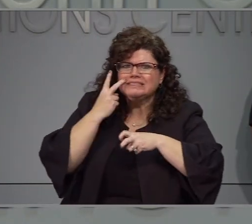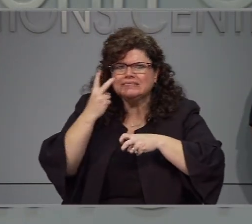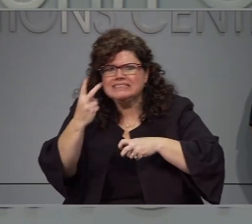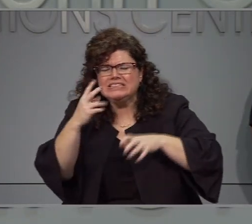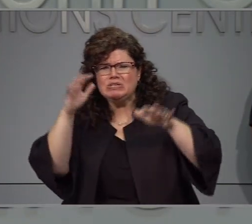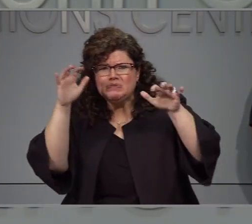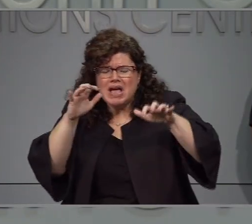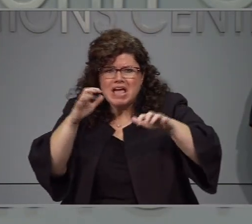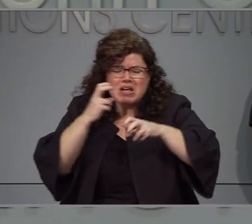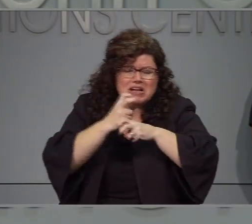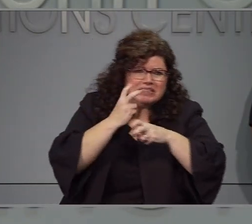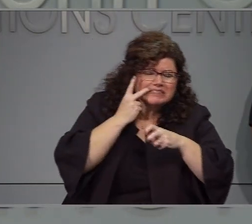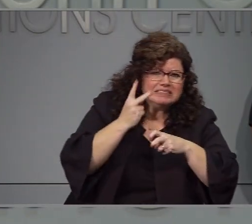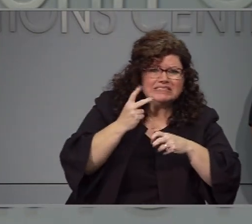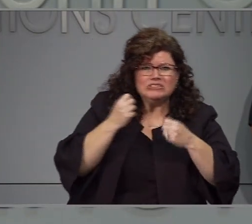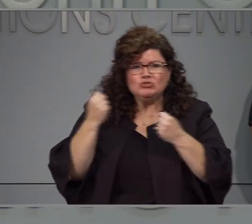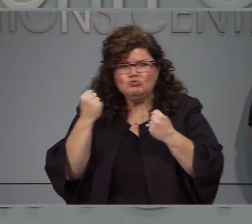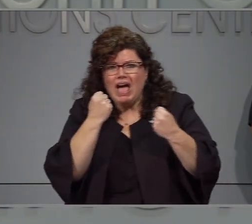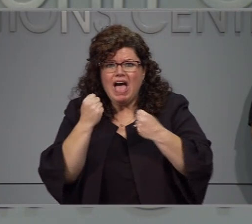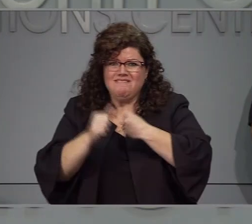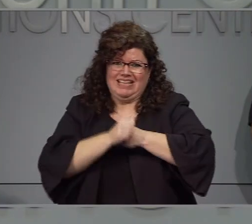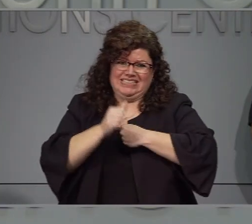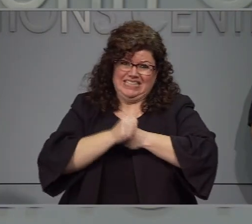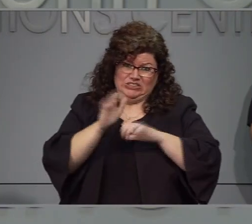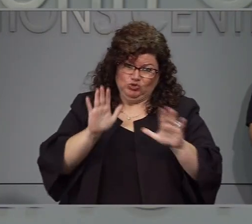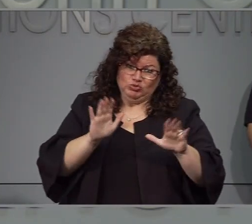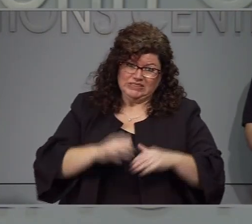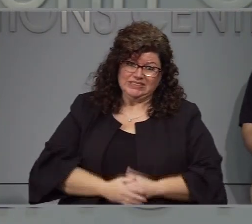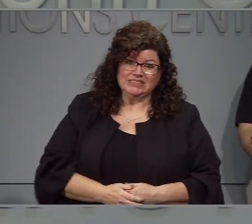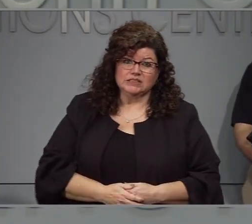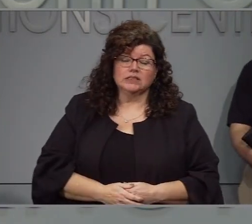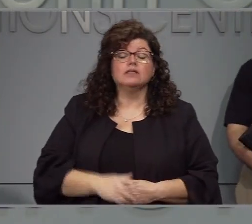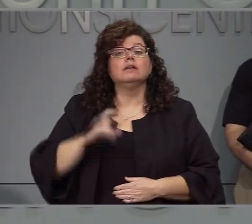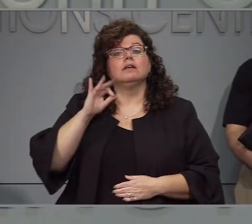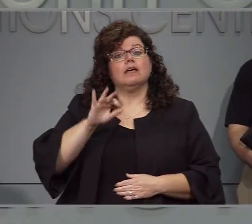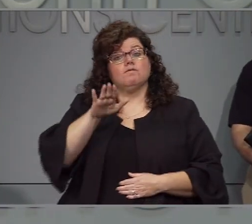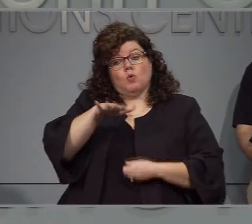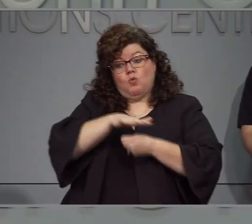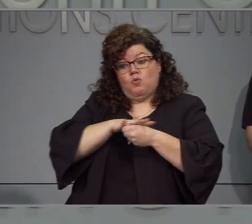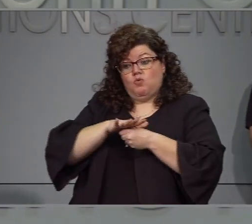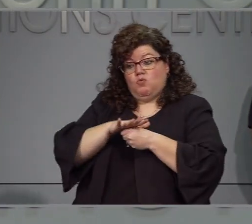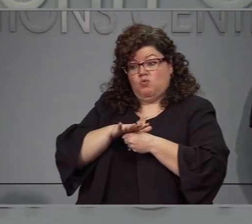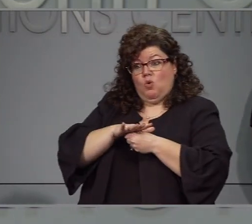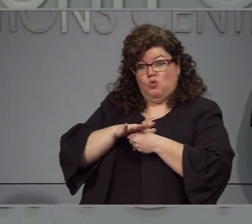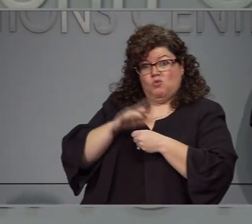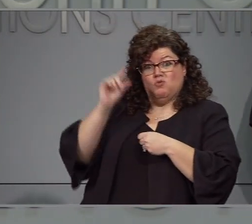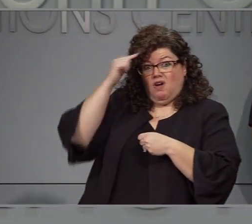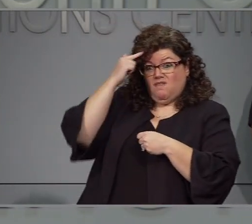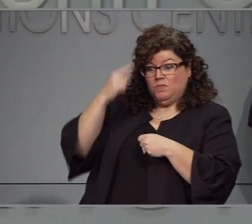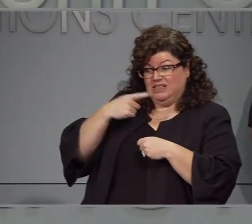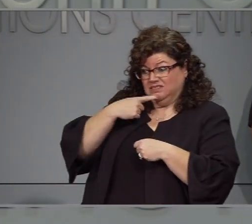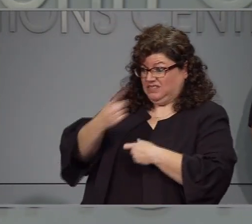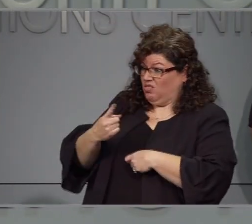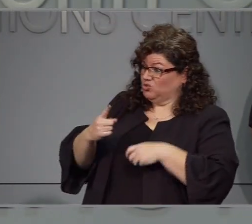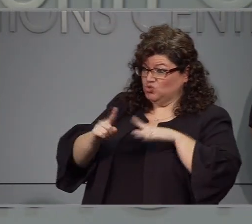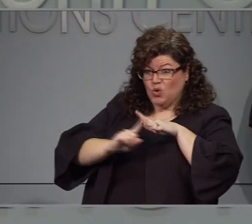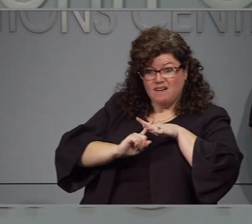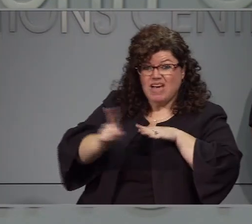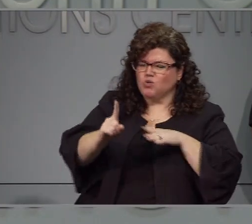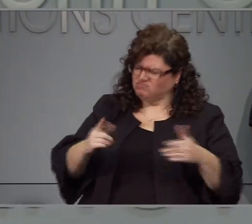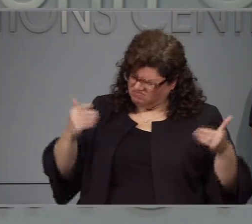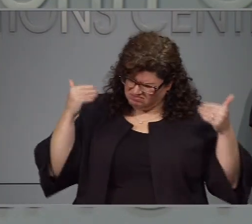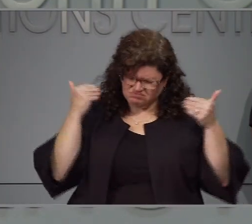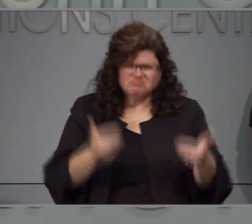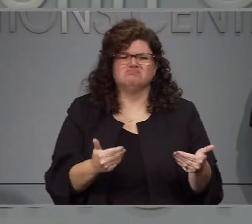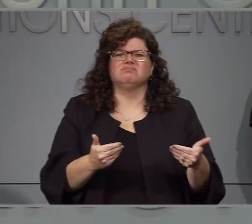If ordered to evacuate by your local officials, evacuate promptly as directly. Don't let concerns about COVID-19